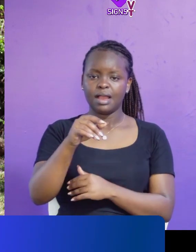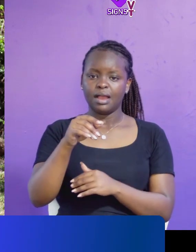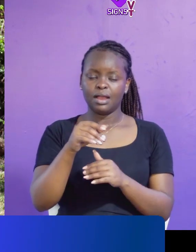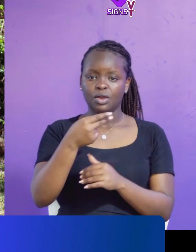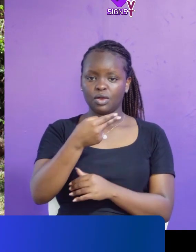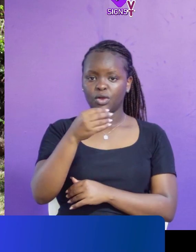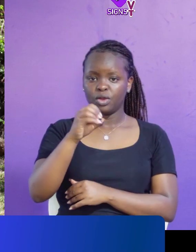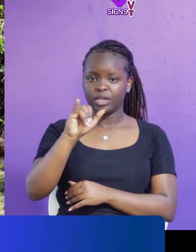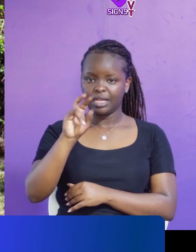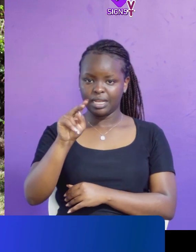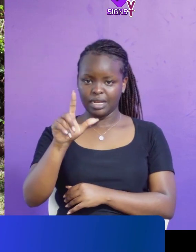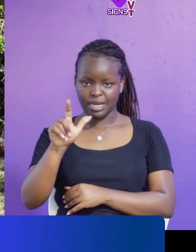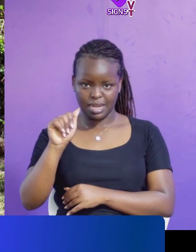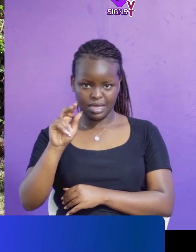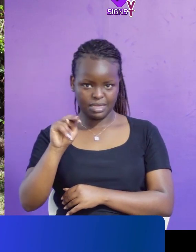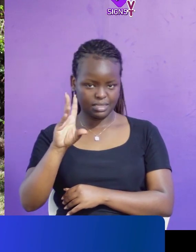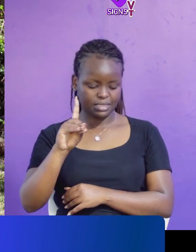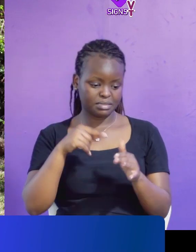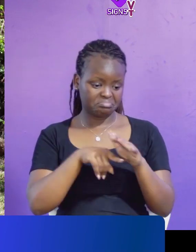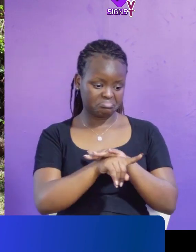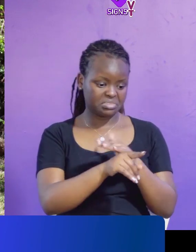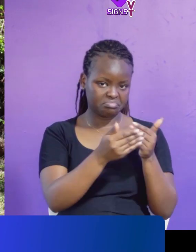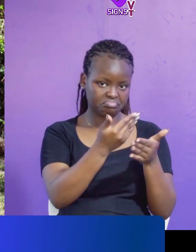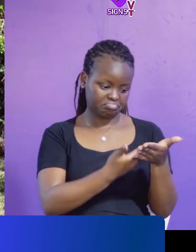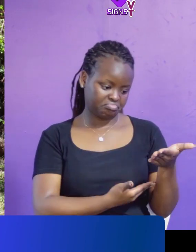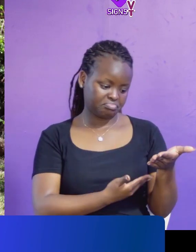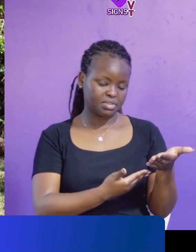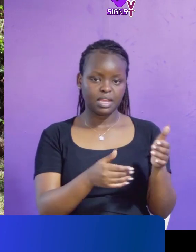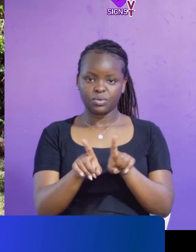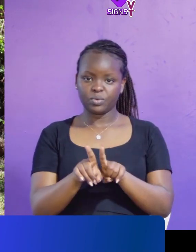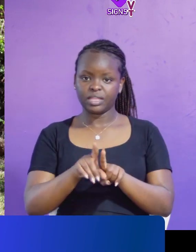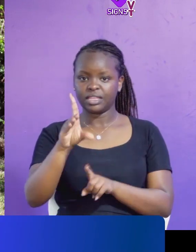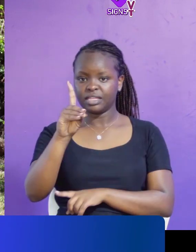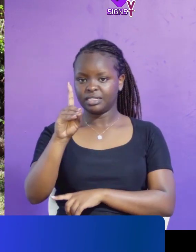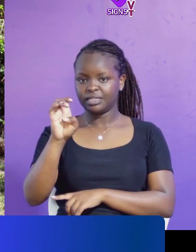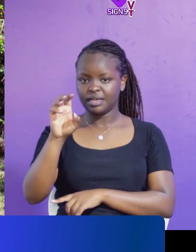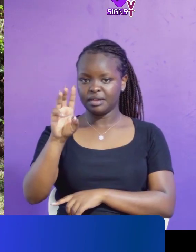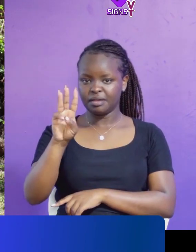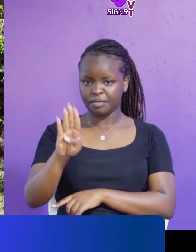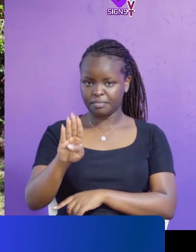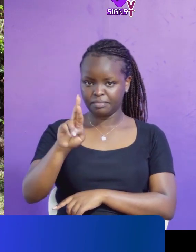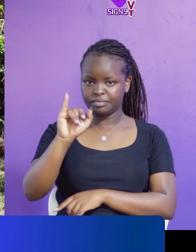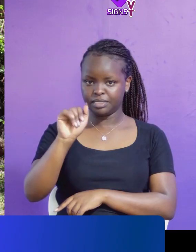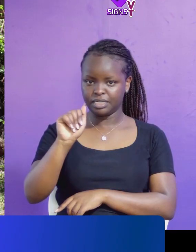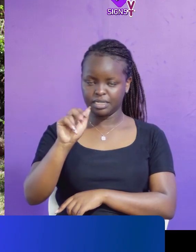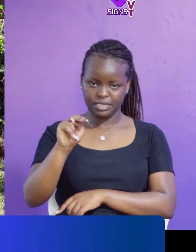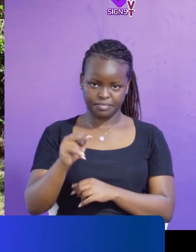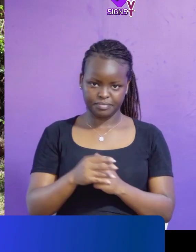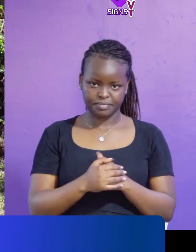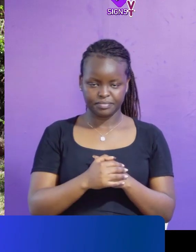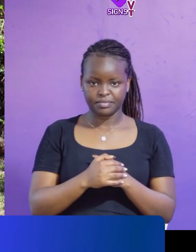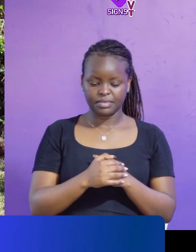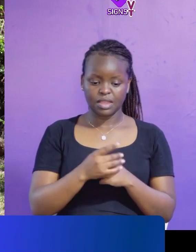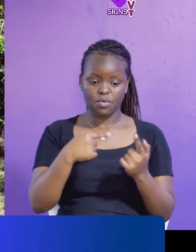on the score sheet. Together with Kevin De Bruyne, they helped Napoli achieve a win, thus